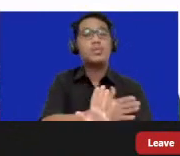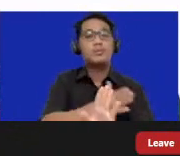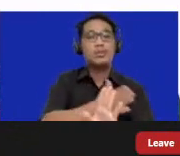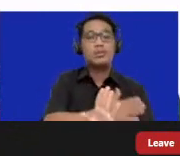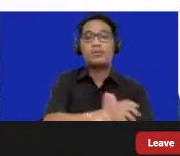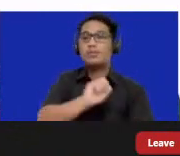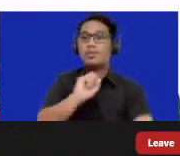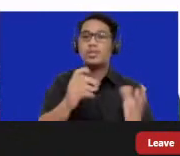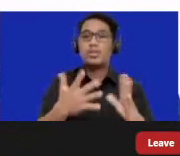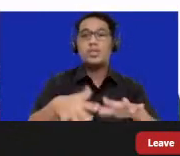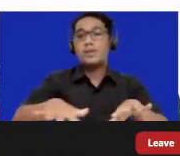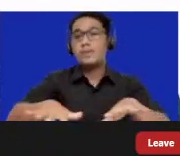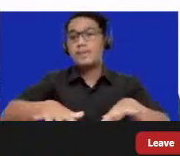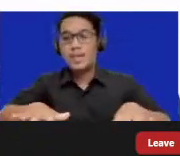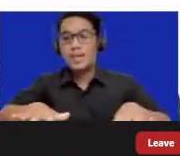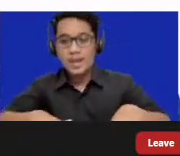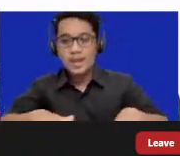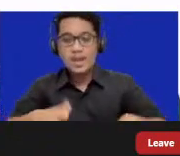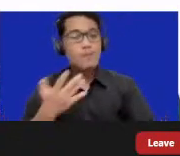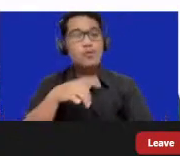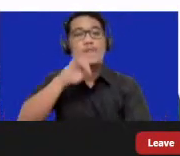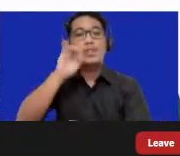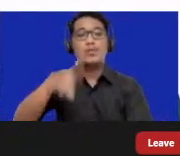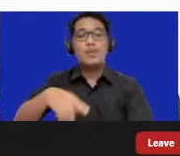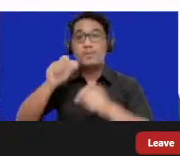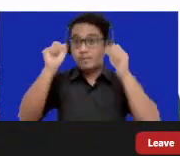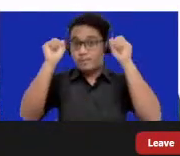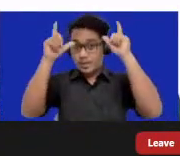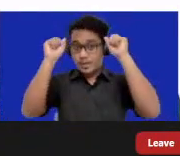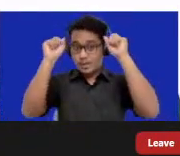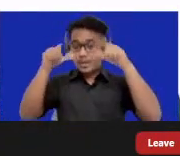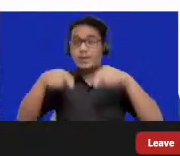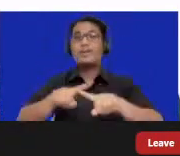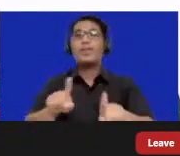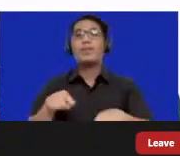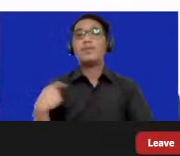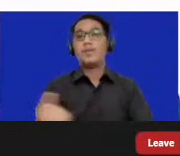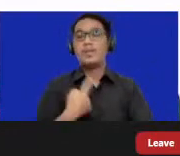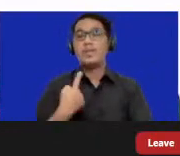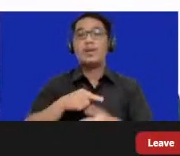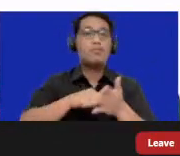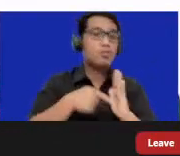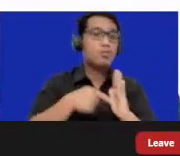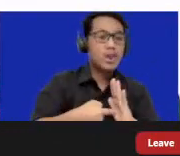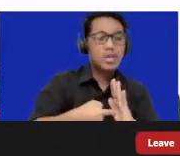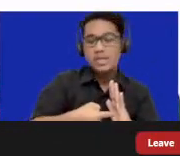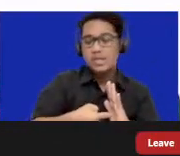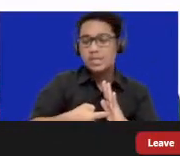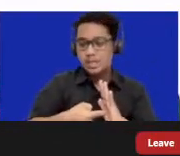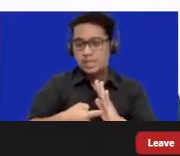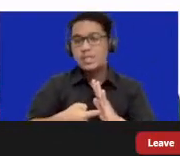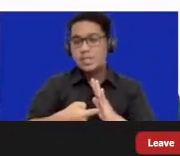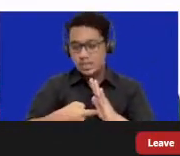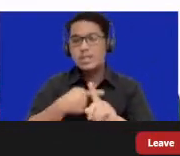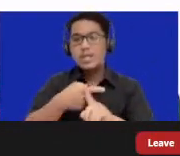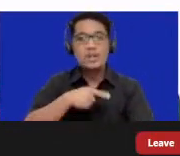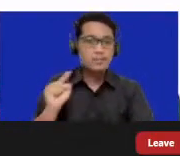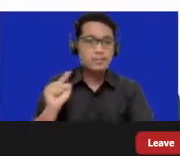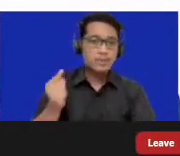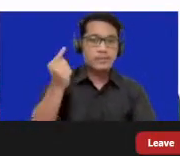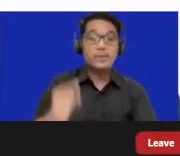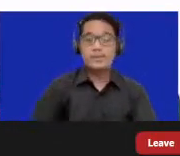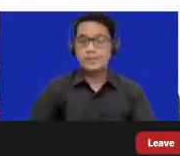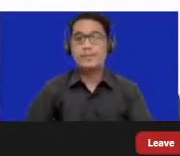ahead. It starts much earlier. And maybe there is some more to be learned from each